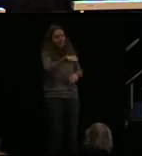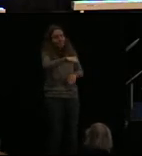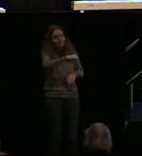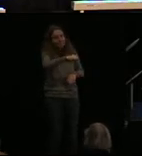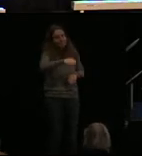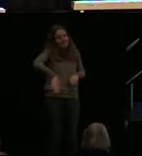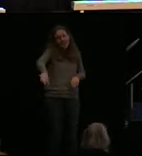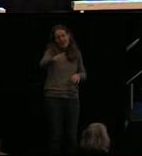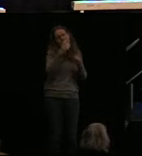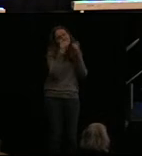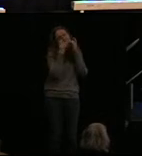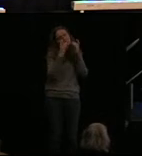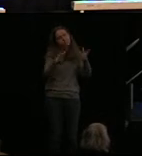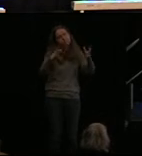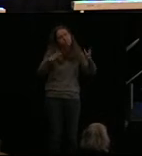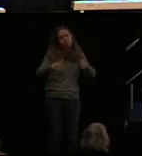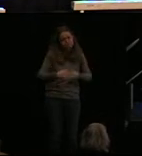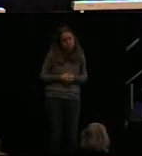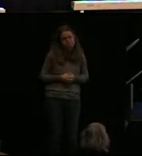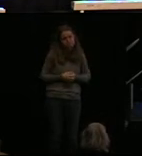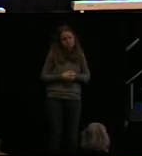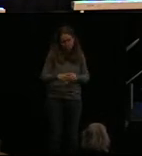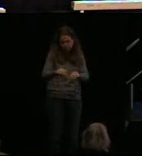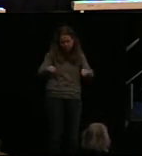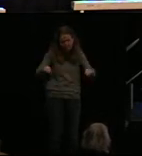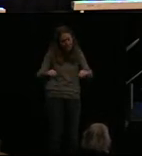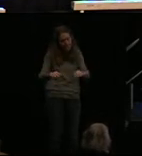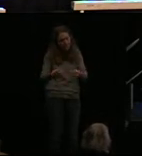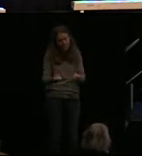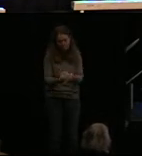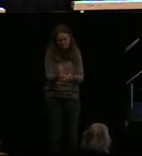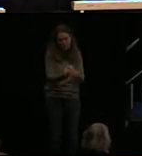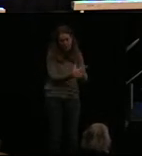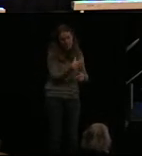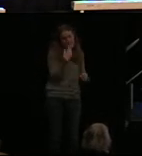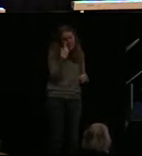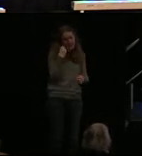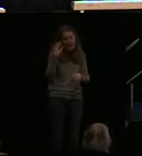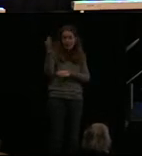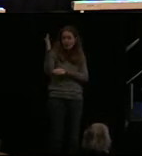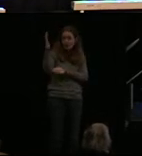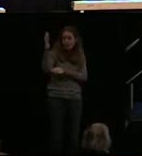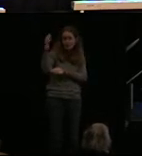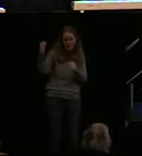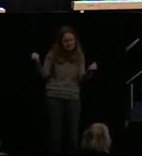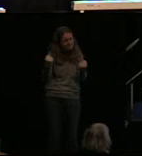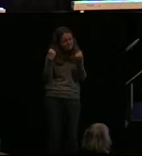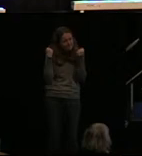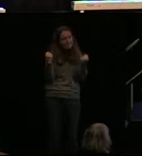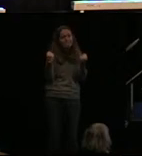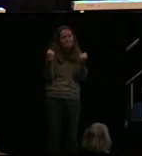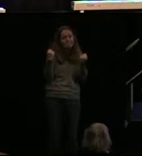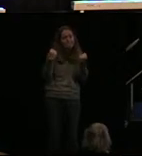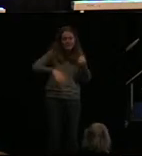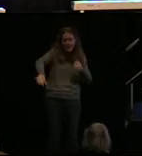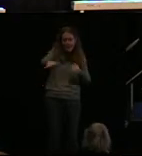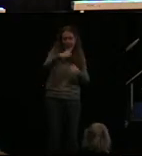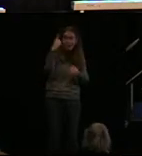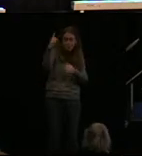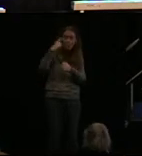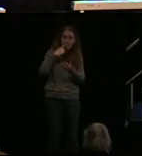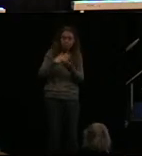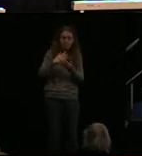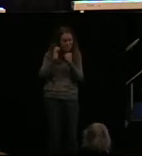land is wonderful. The soil is fertile. The trees are strong. The land that God has promised us